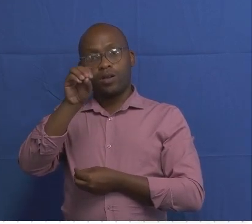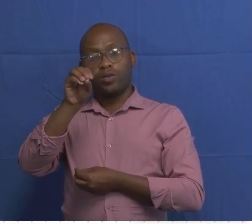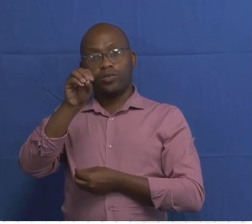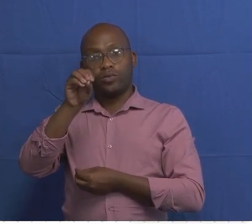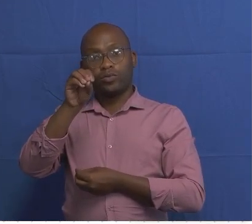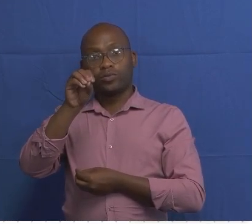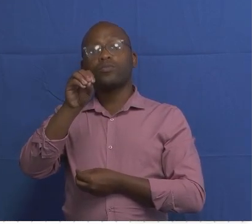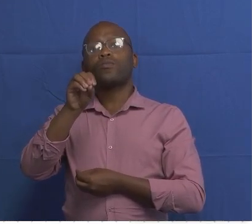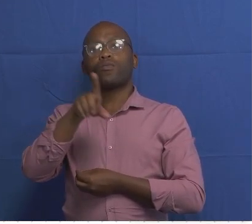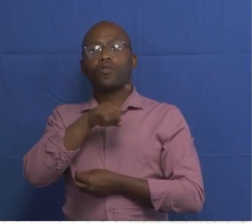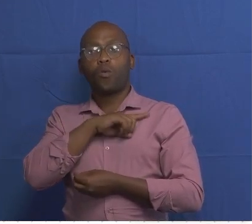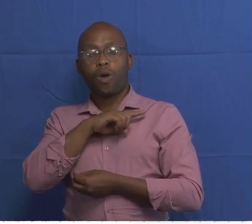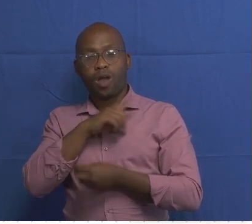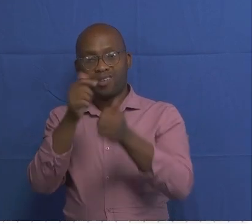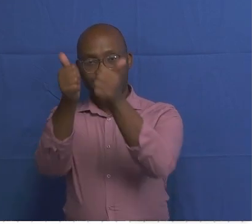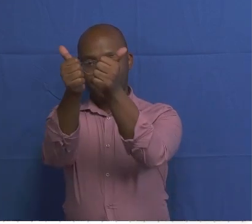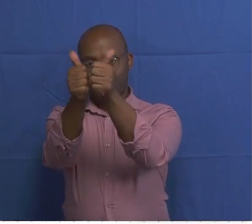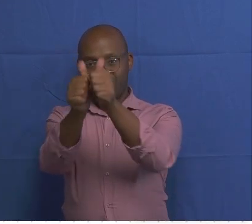heterozygous.